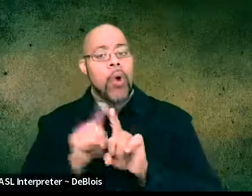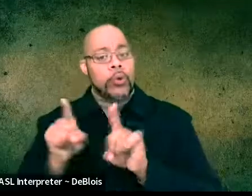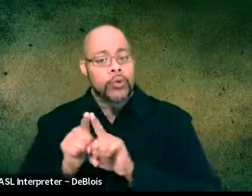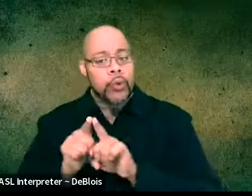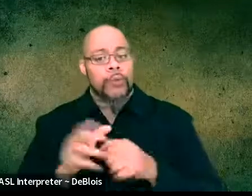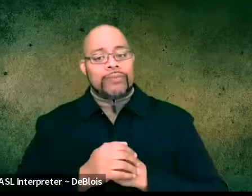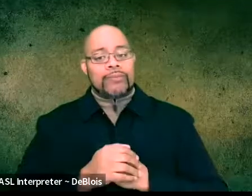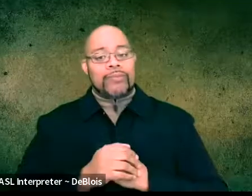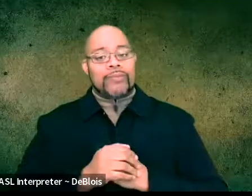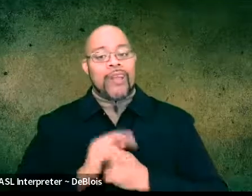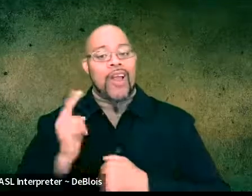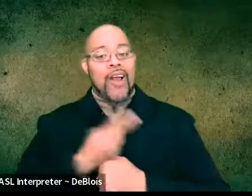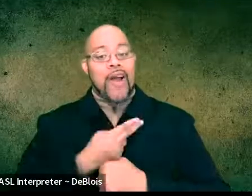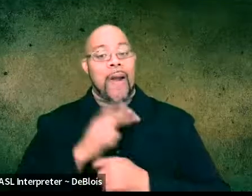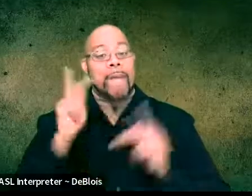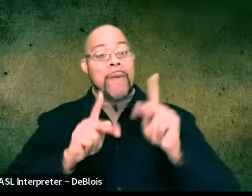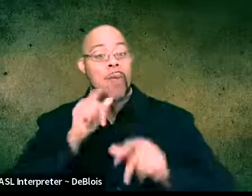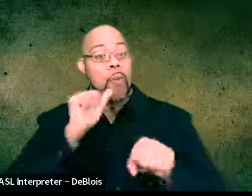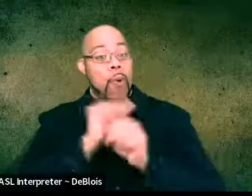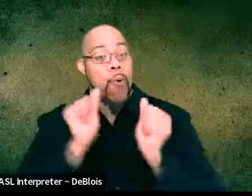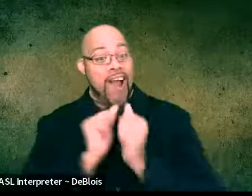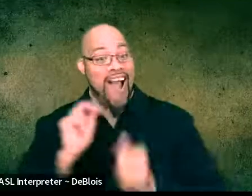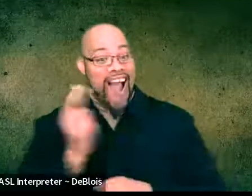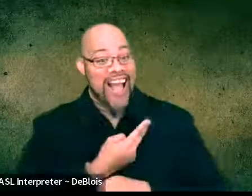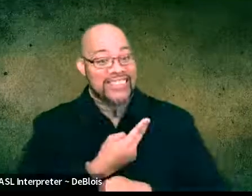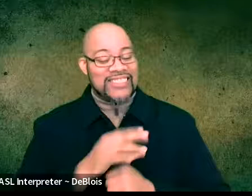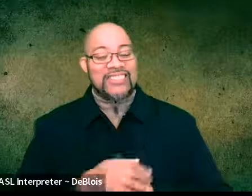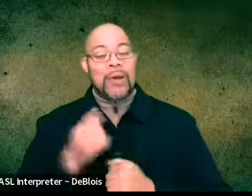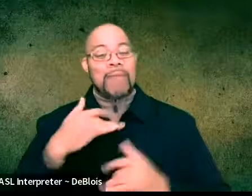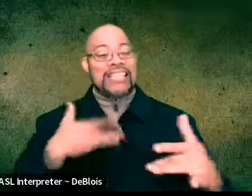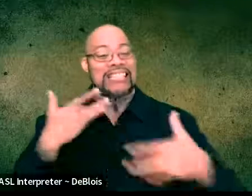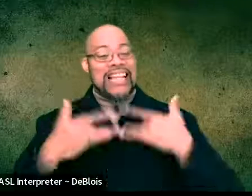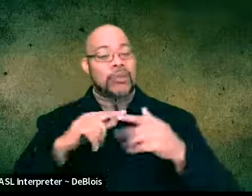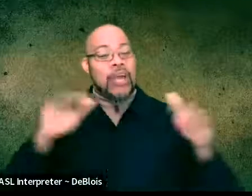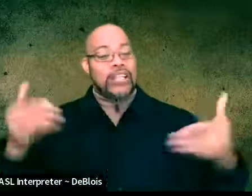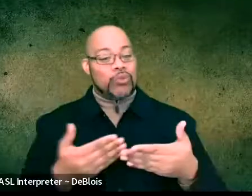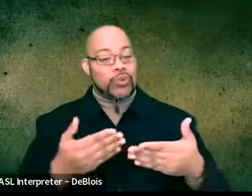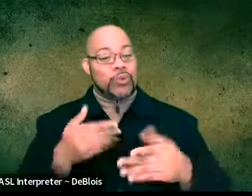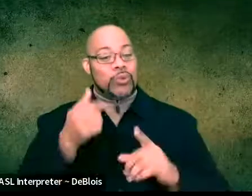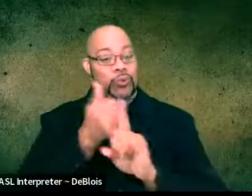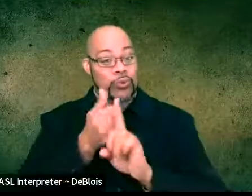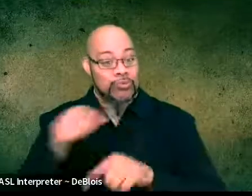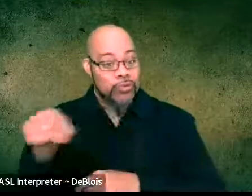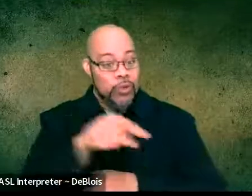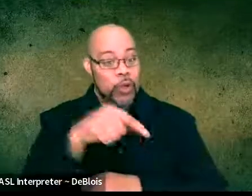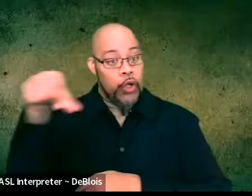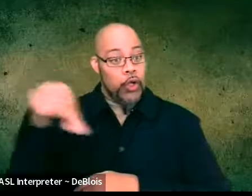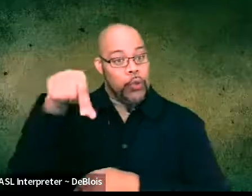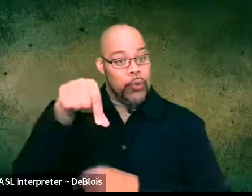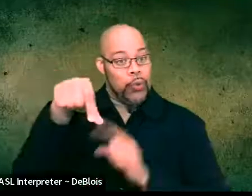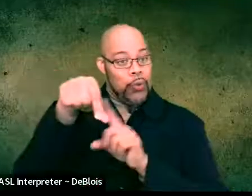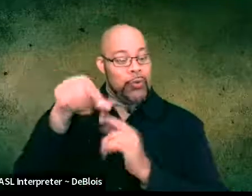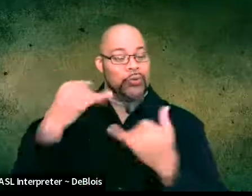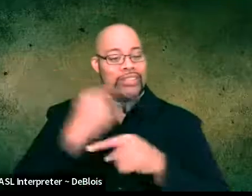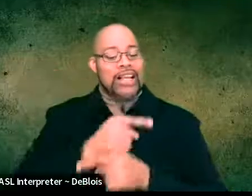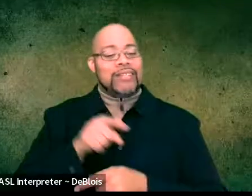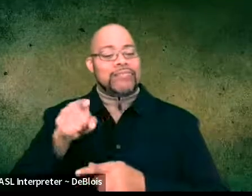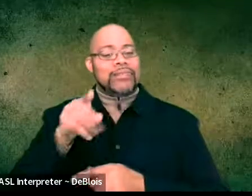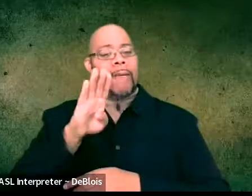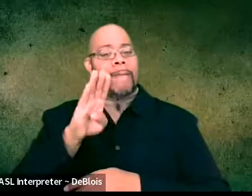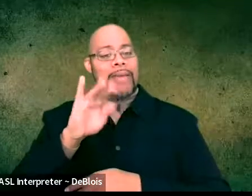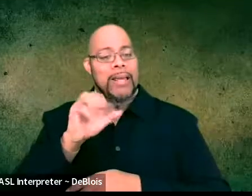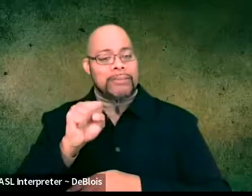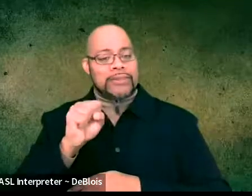as our folks who work with us. So I'm excited to introduce to you all Q today, who is the